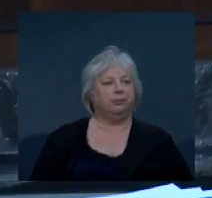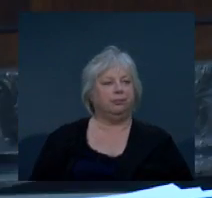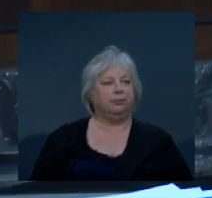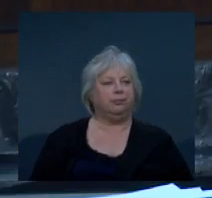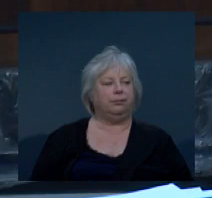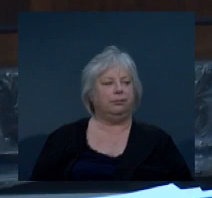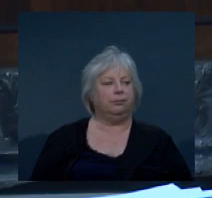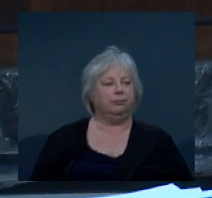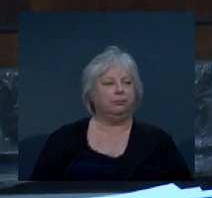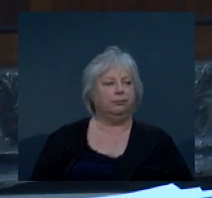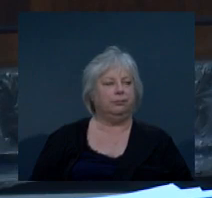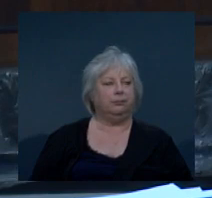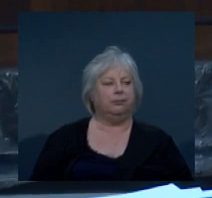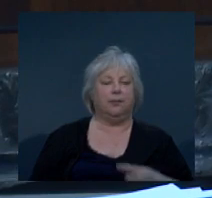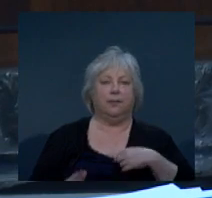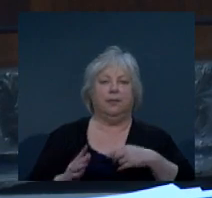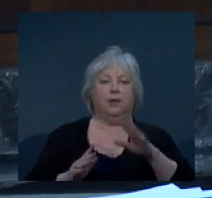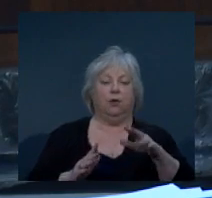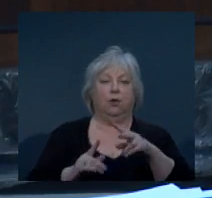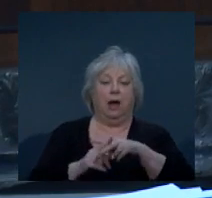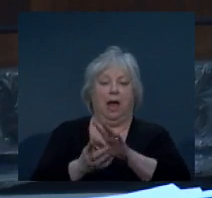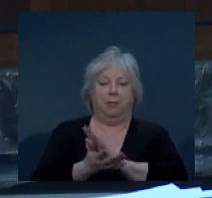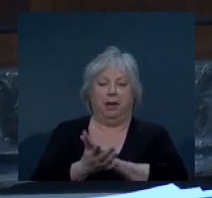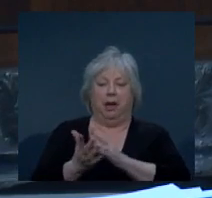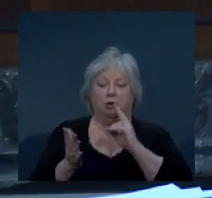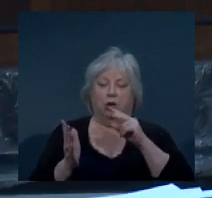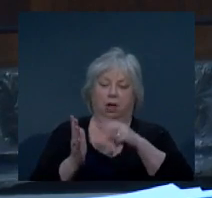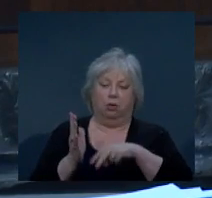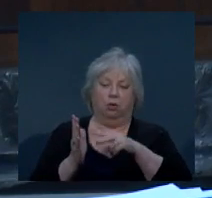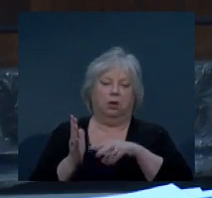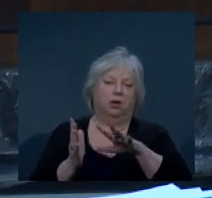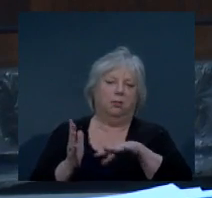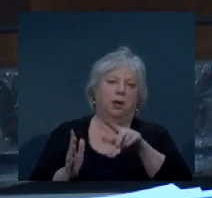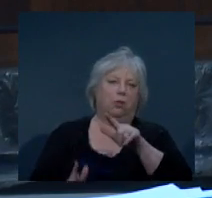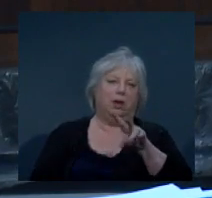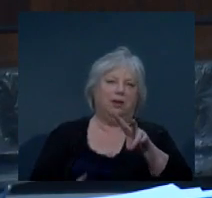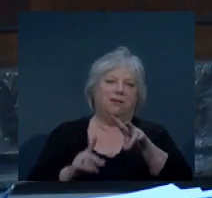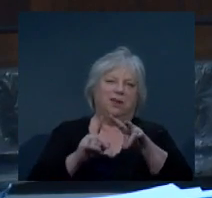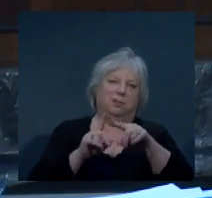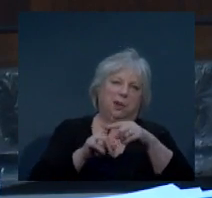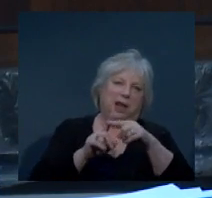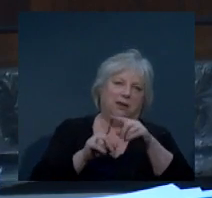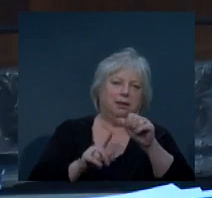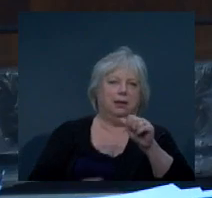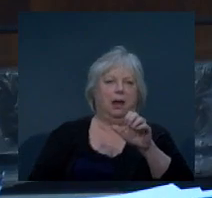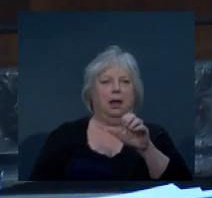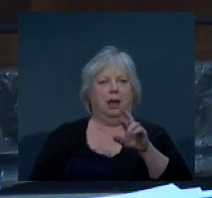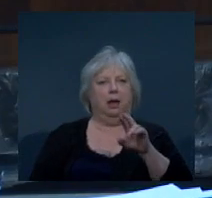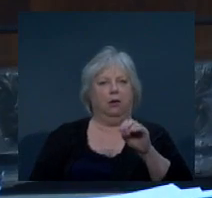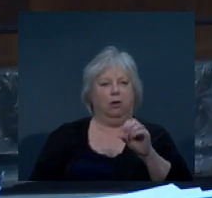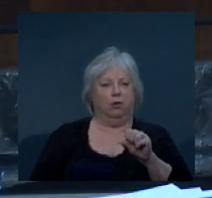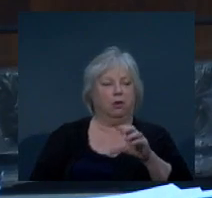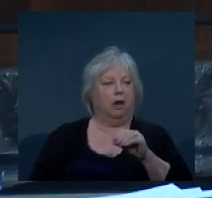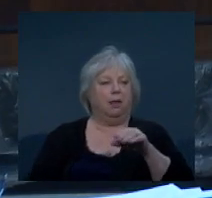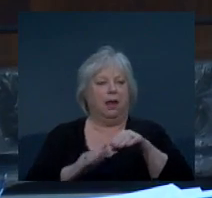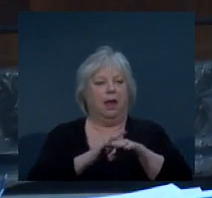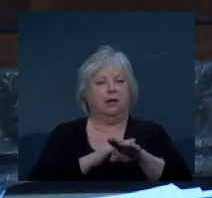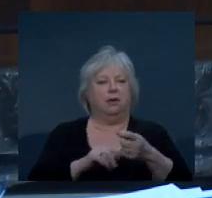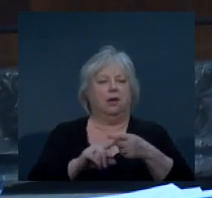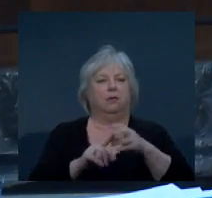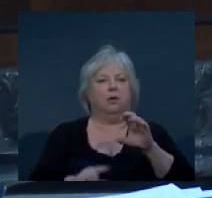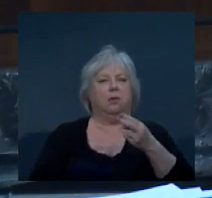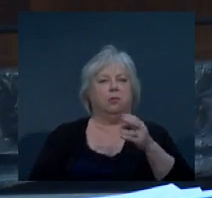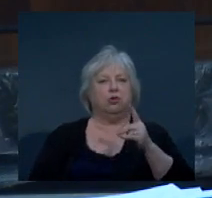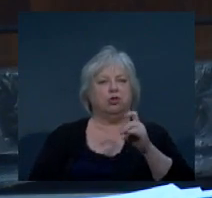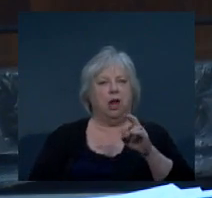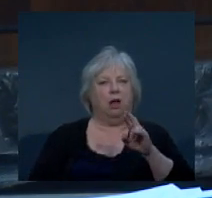I looked at your application. It's like 27 plus acres, and the access is off of Shackleford